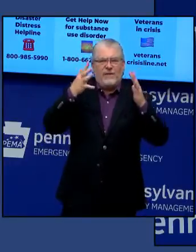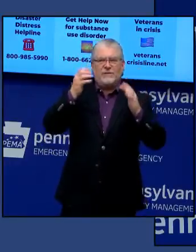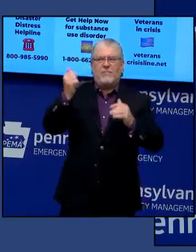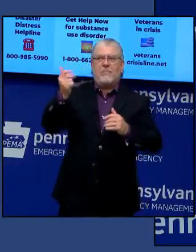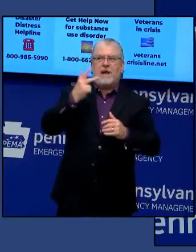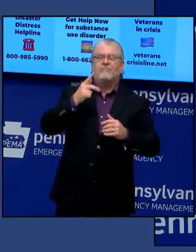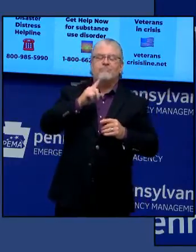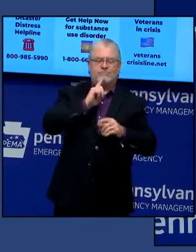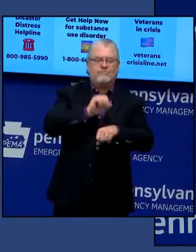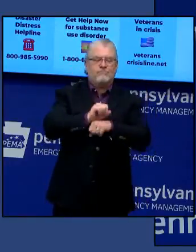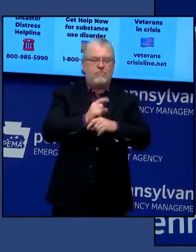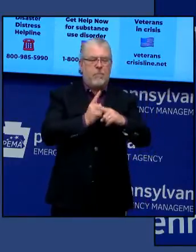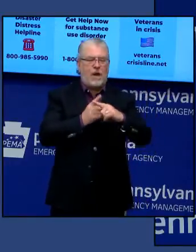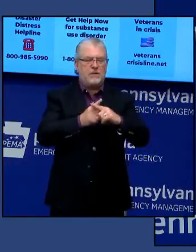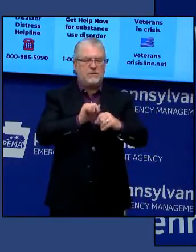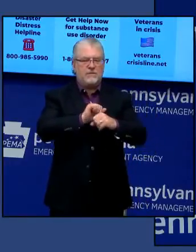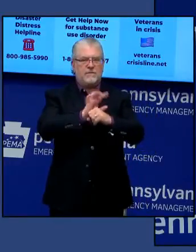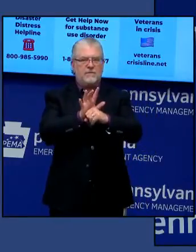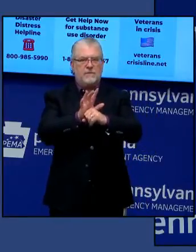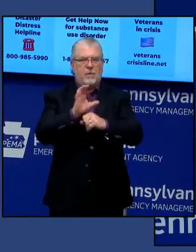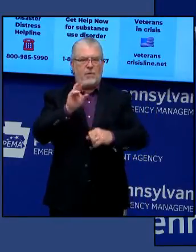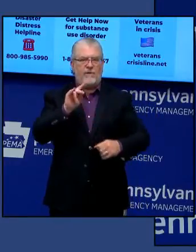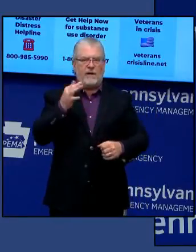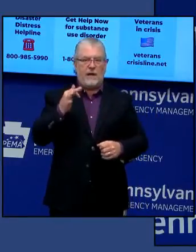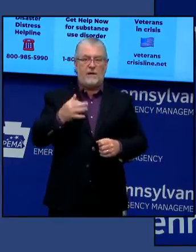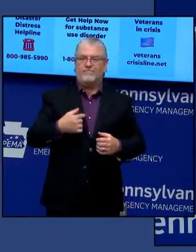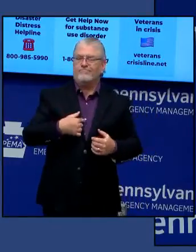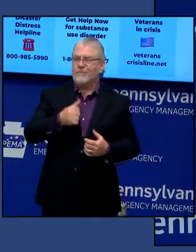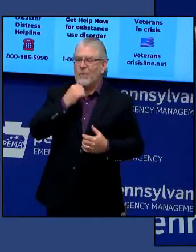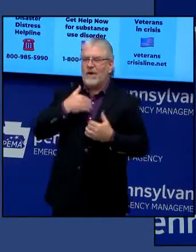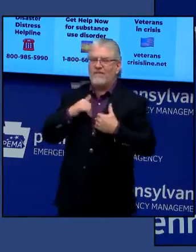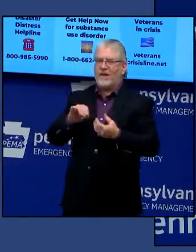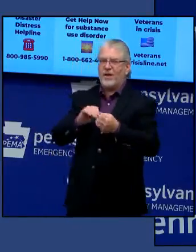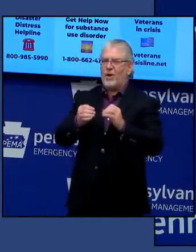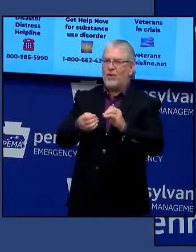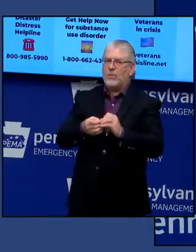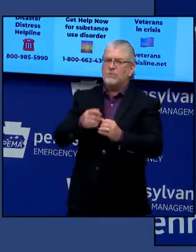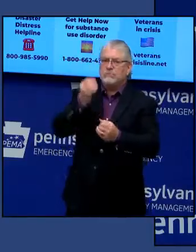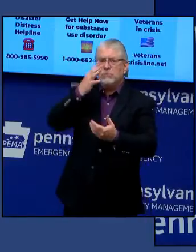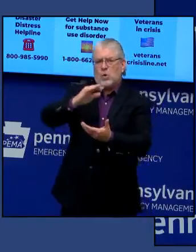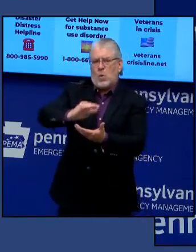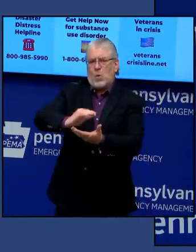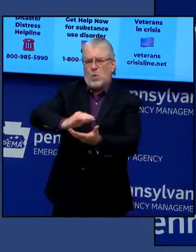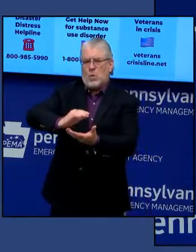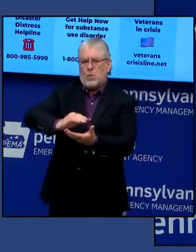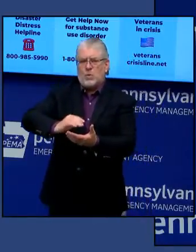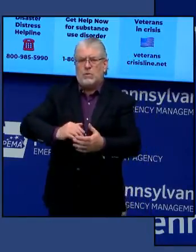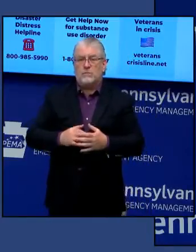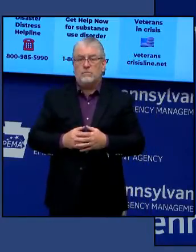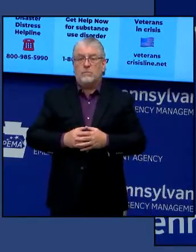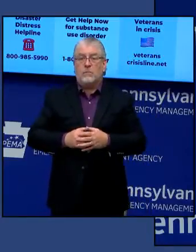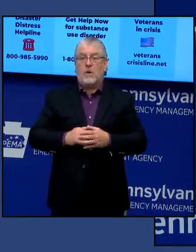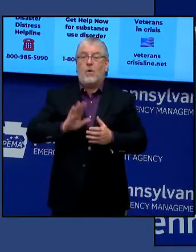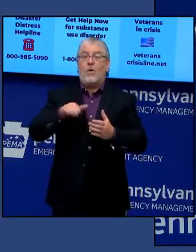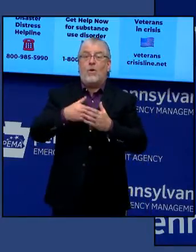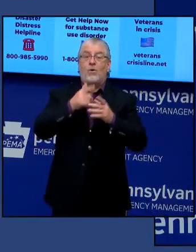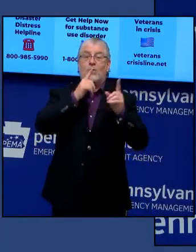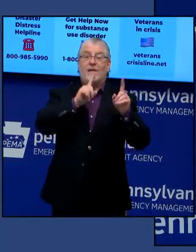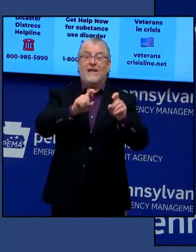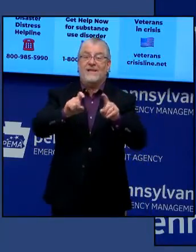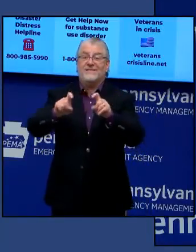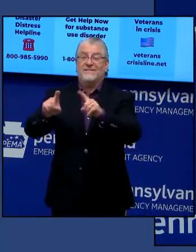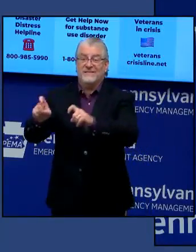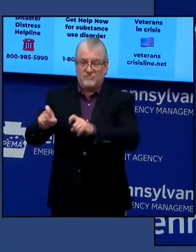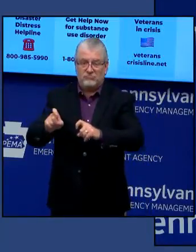low positivity rate, not as many positive as we might have thought. All of those tests are being done actually at our state laboratory